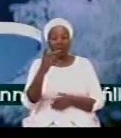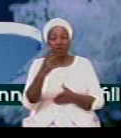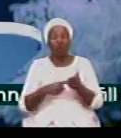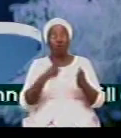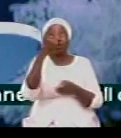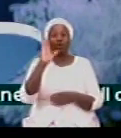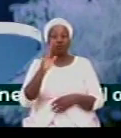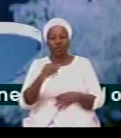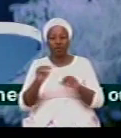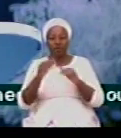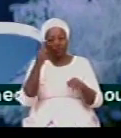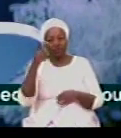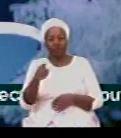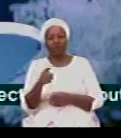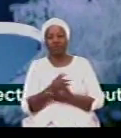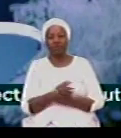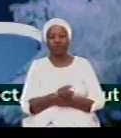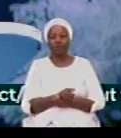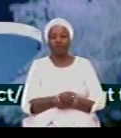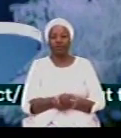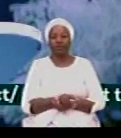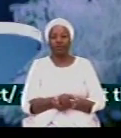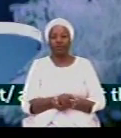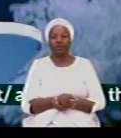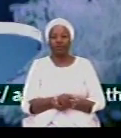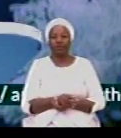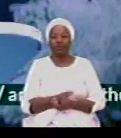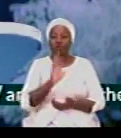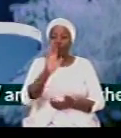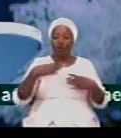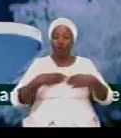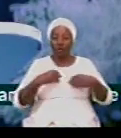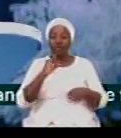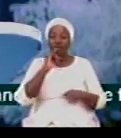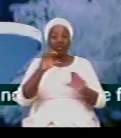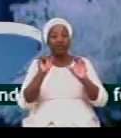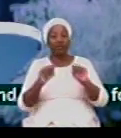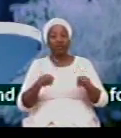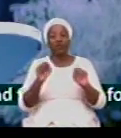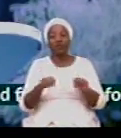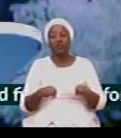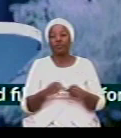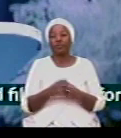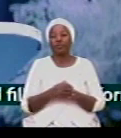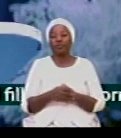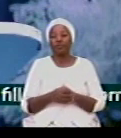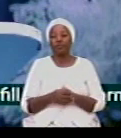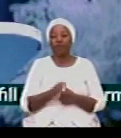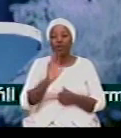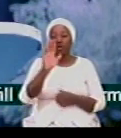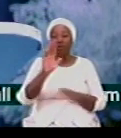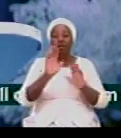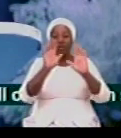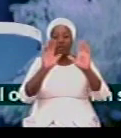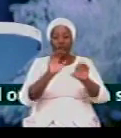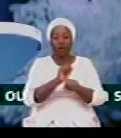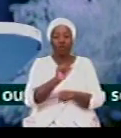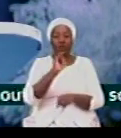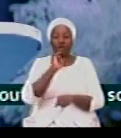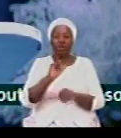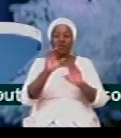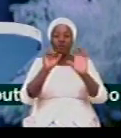Your healing is possible. Your miracle is possible. It is as simple as